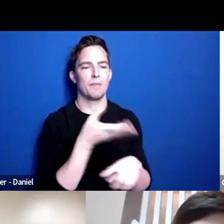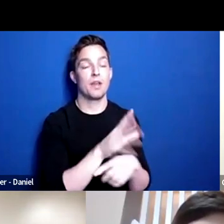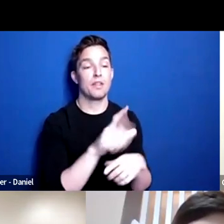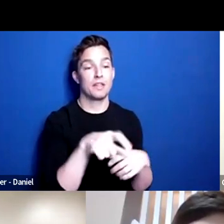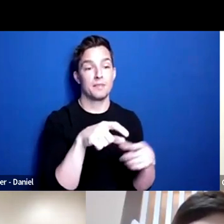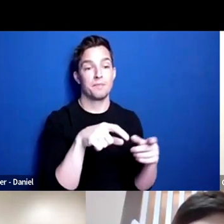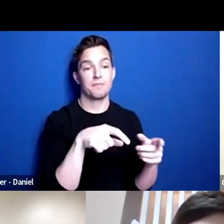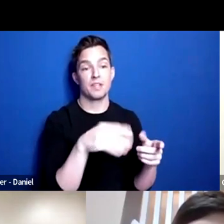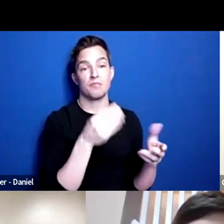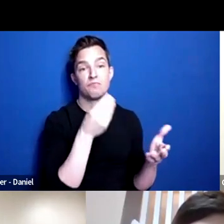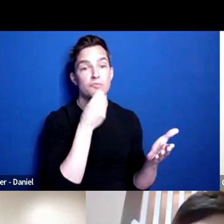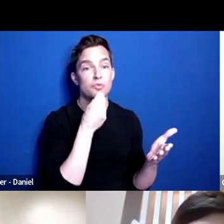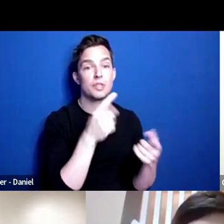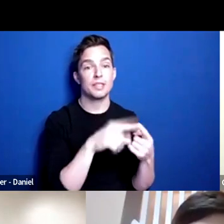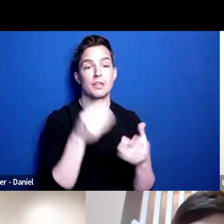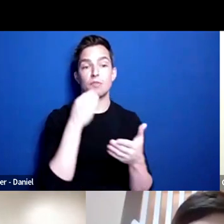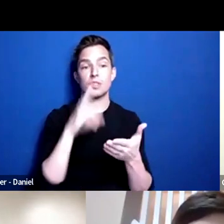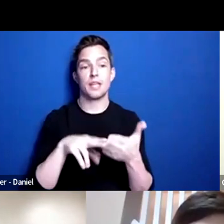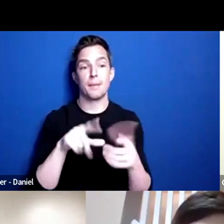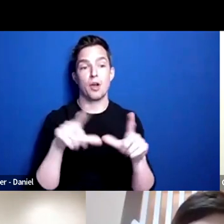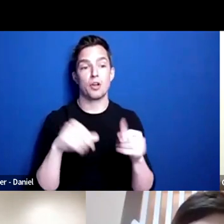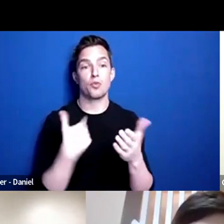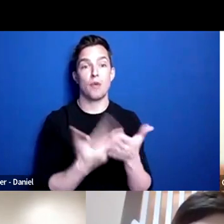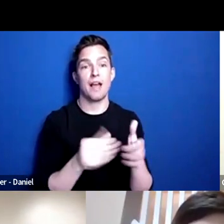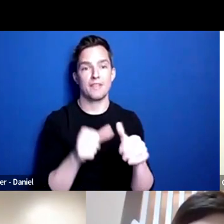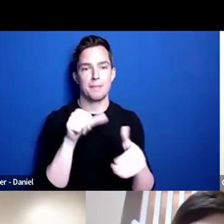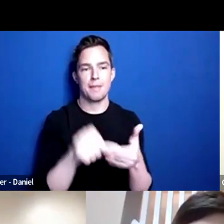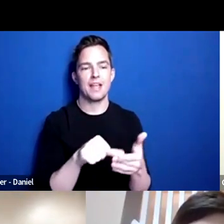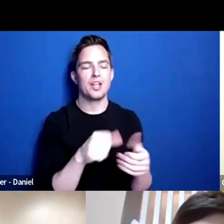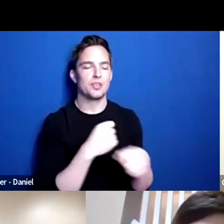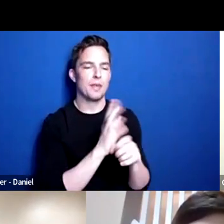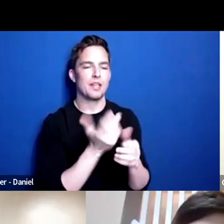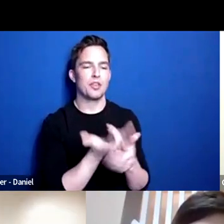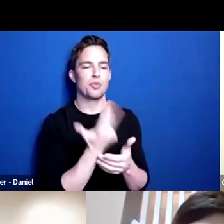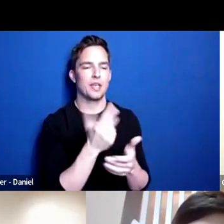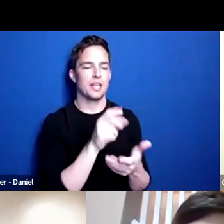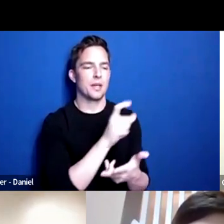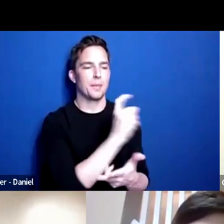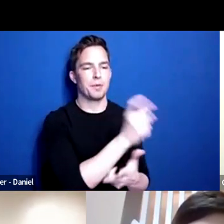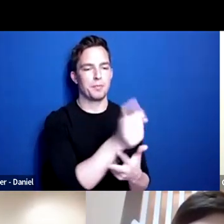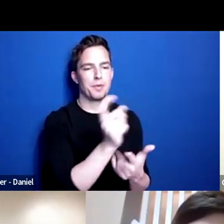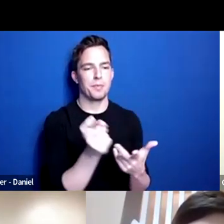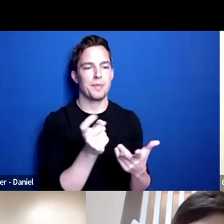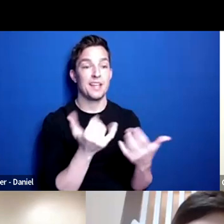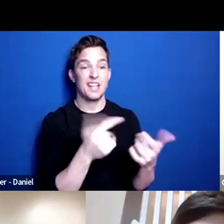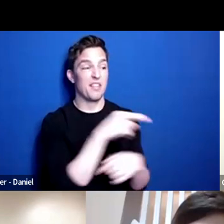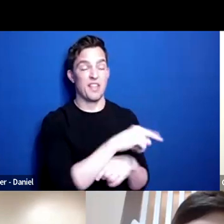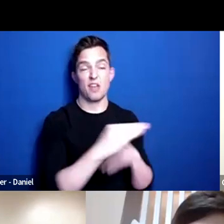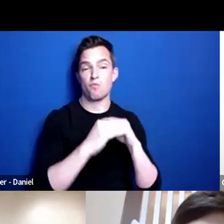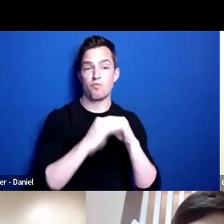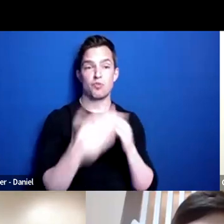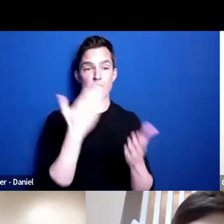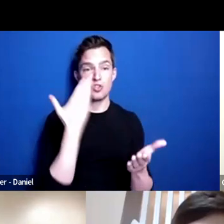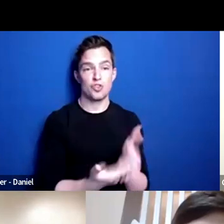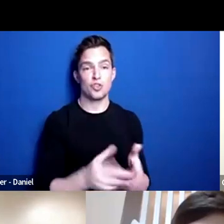the food stamp card arrived in the mail. And we were able to make those 3 different disbursements, and they're good. To this day, they're doing